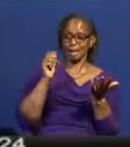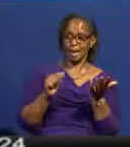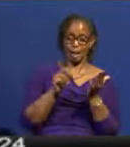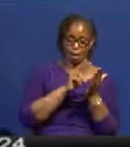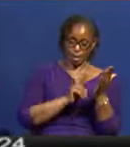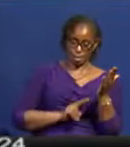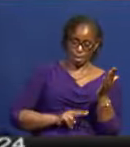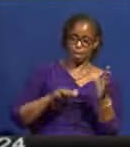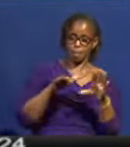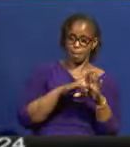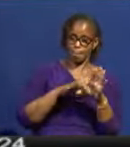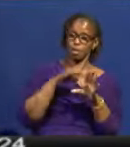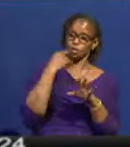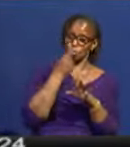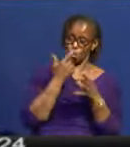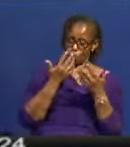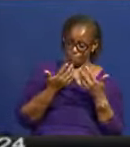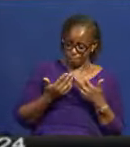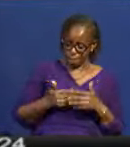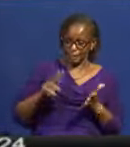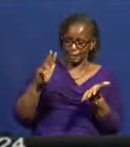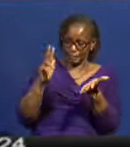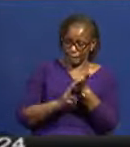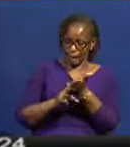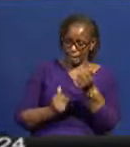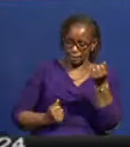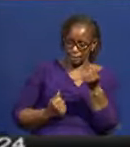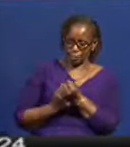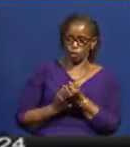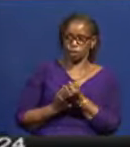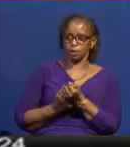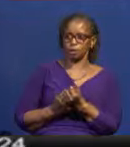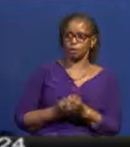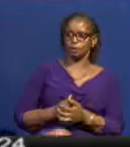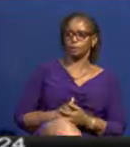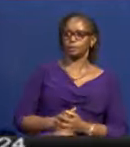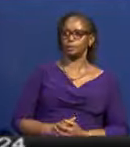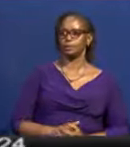the names of the members who have signed in support of this motion.